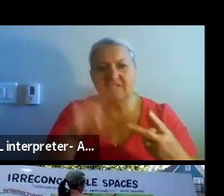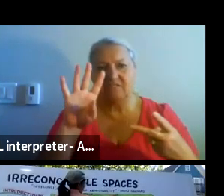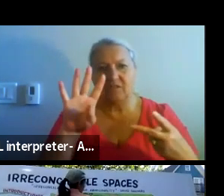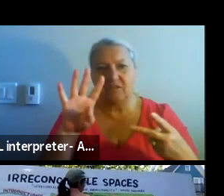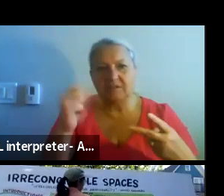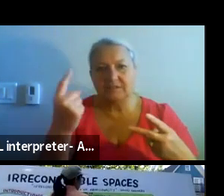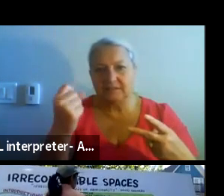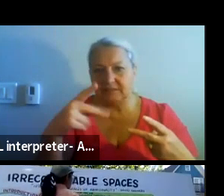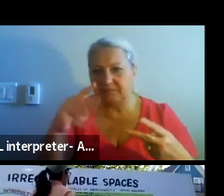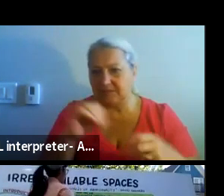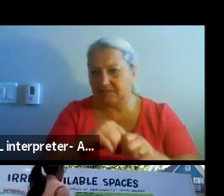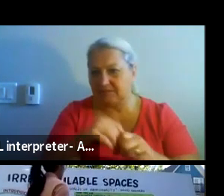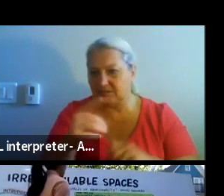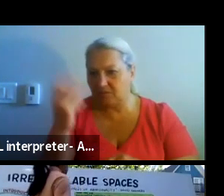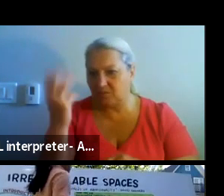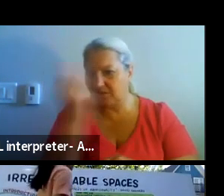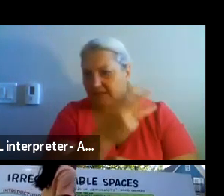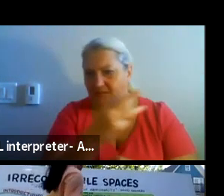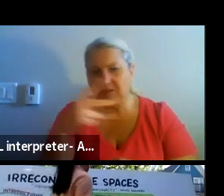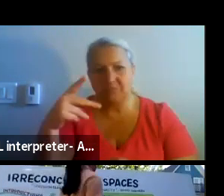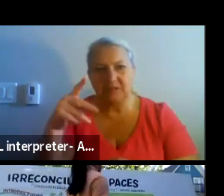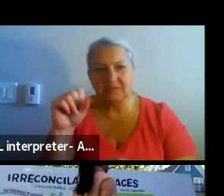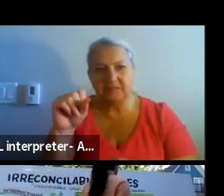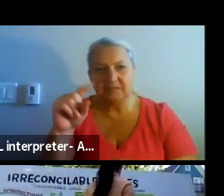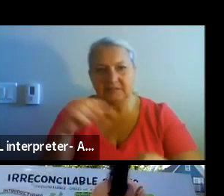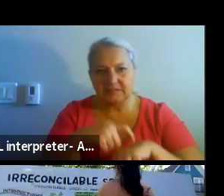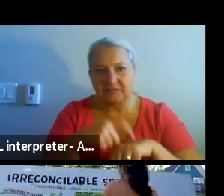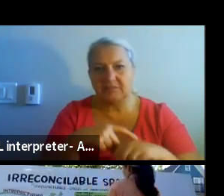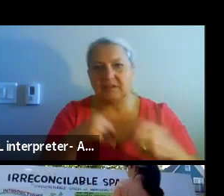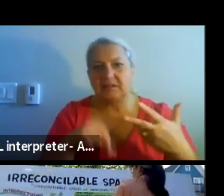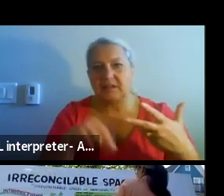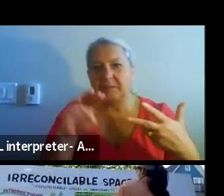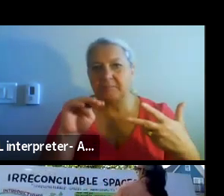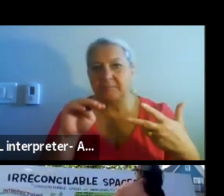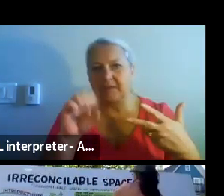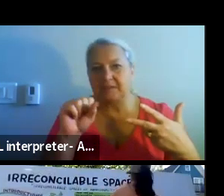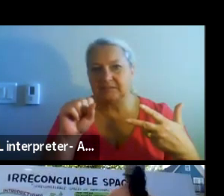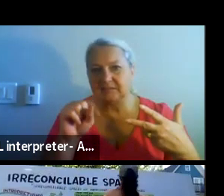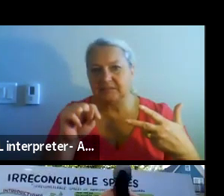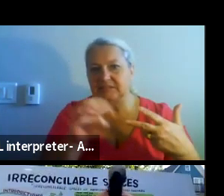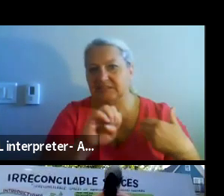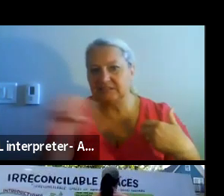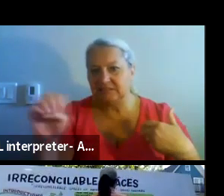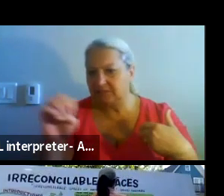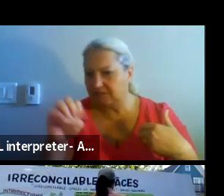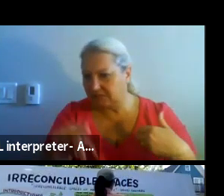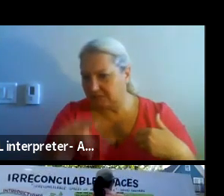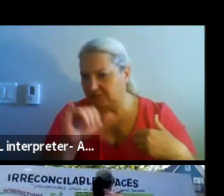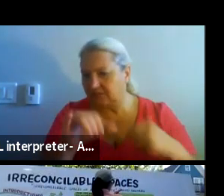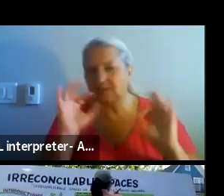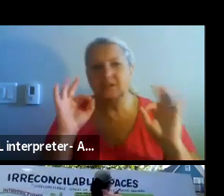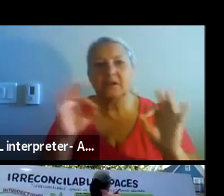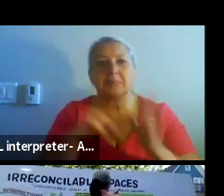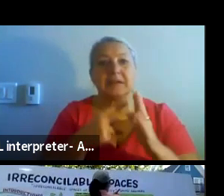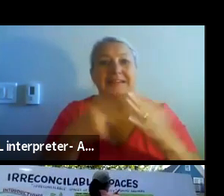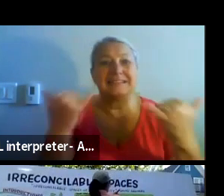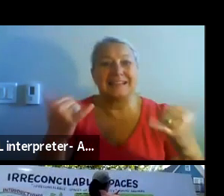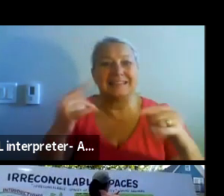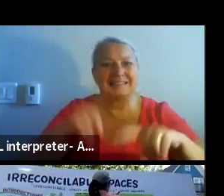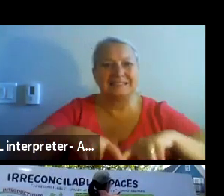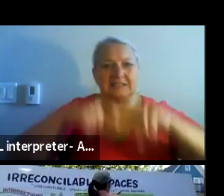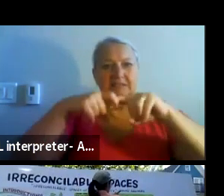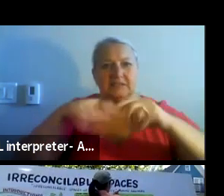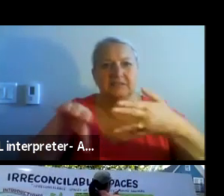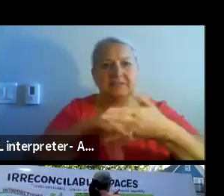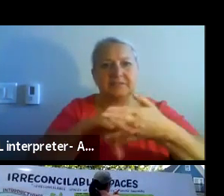p.m. East Pacific Time, Mass on the East Coast. Anyway, so we are going to take a